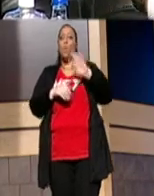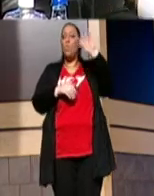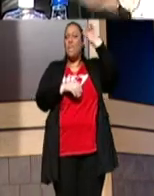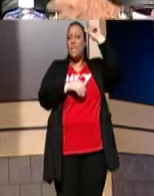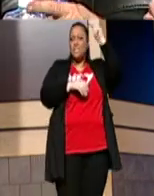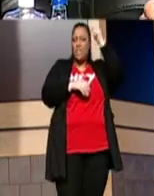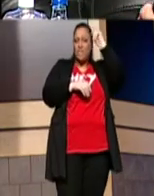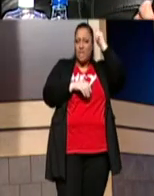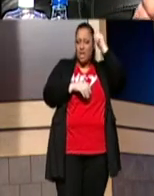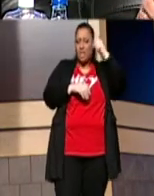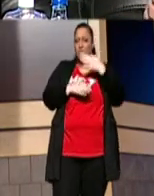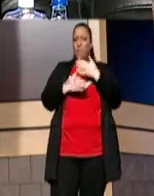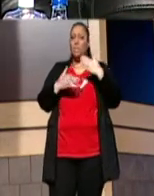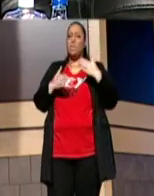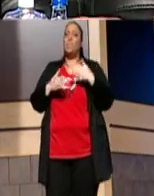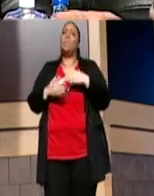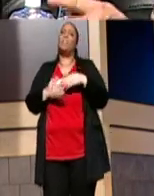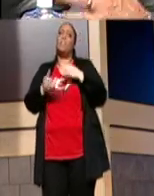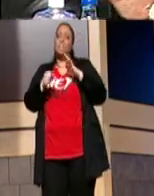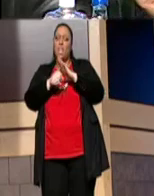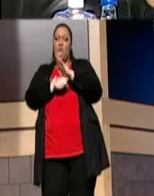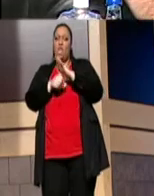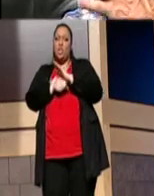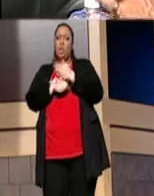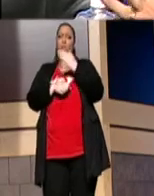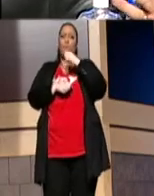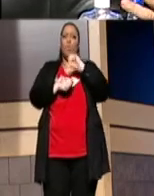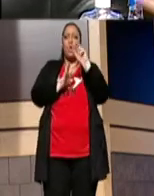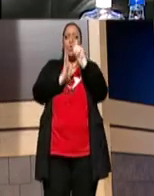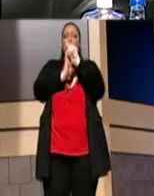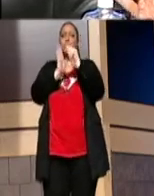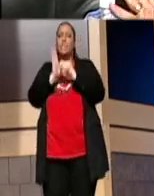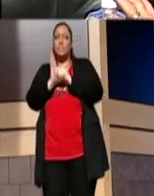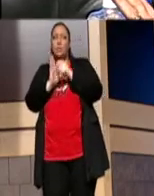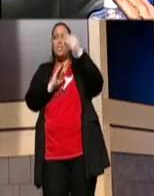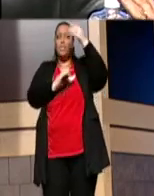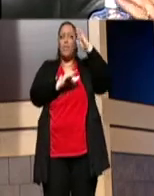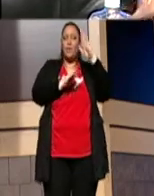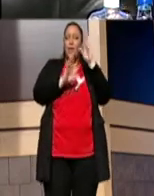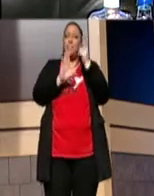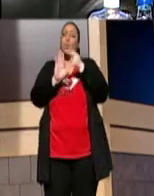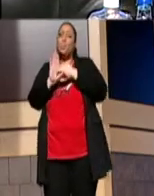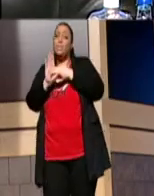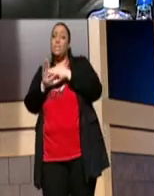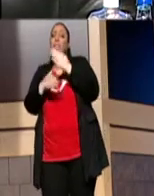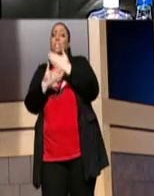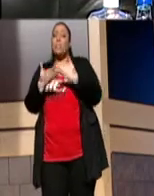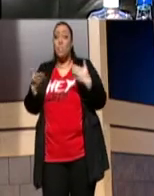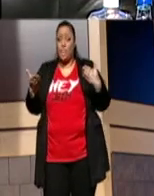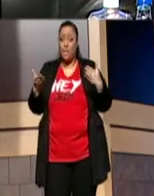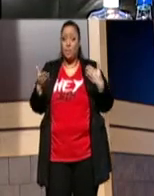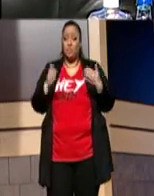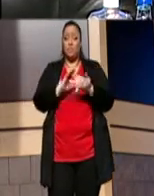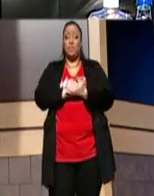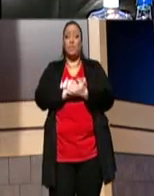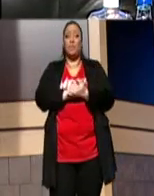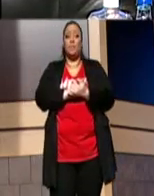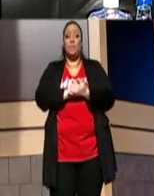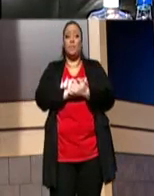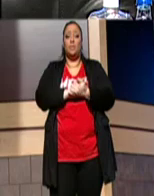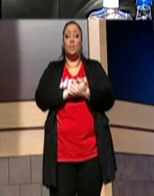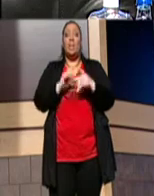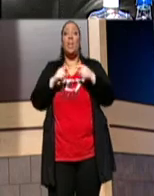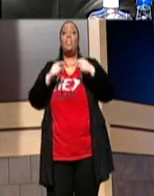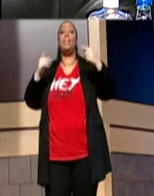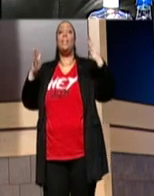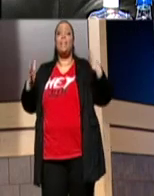and that. And there's enough Old Testament that God is a participant in some of this. Absolutely. But I want to say this. The